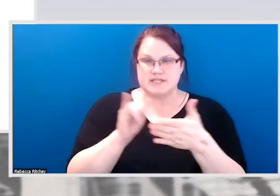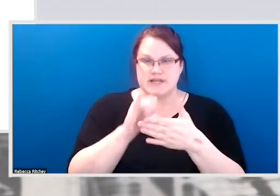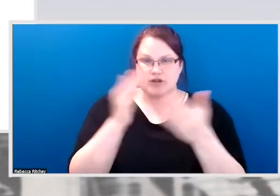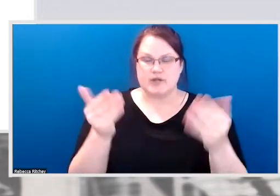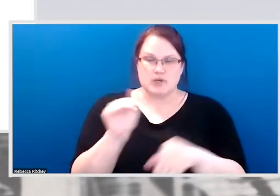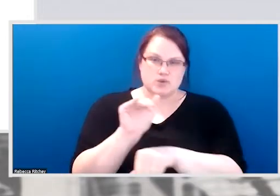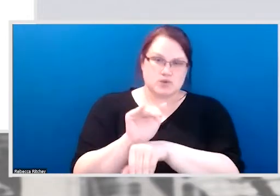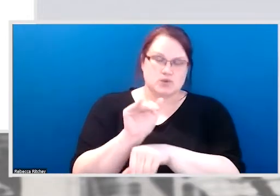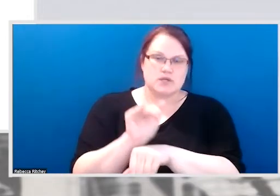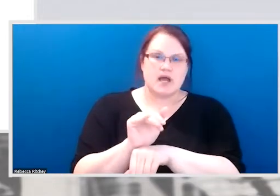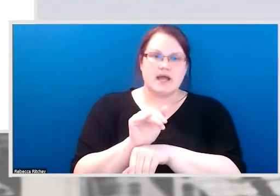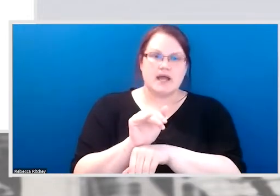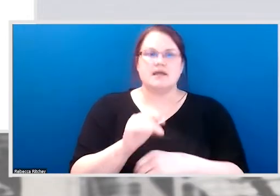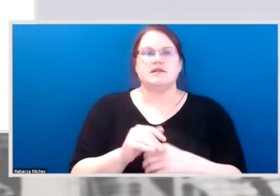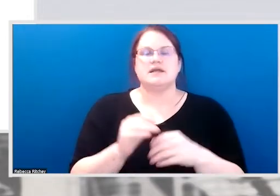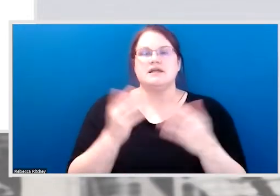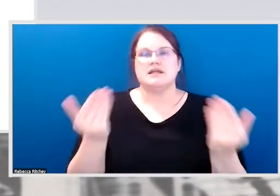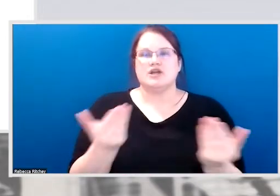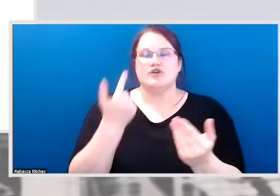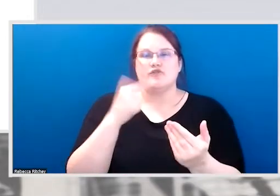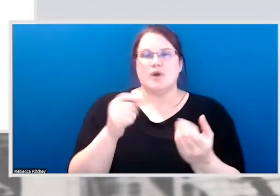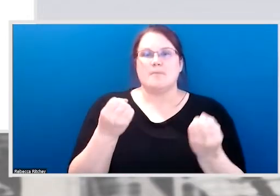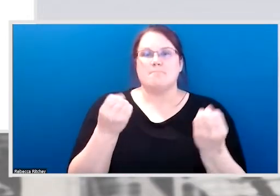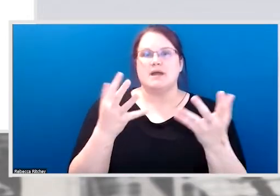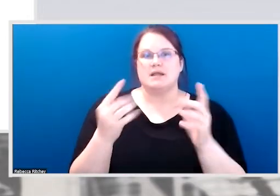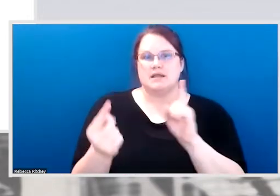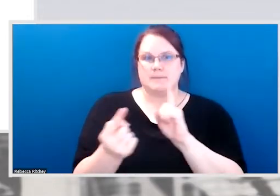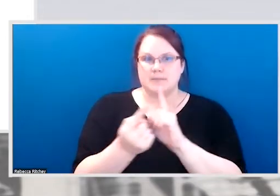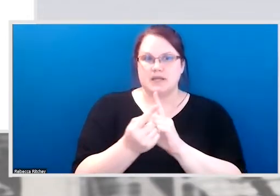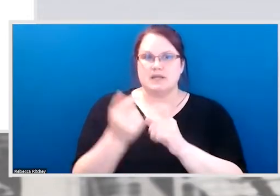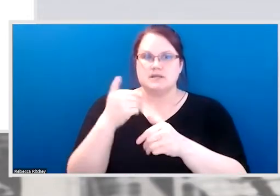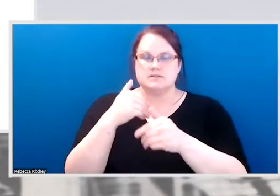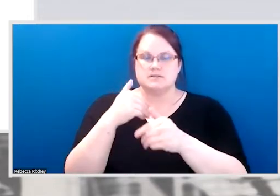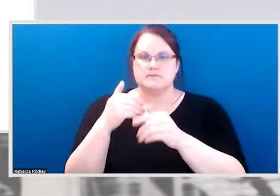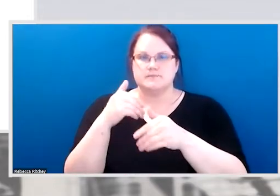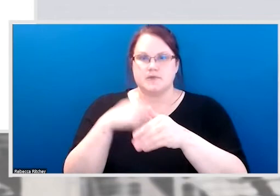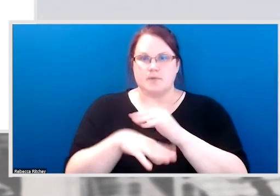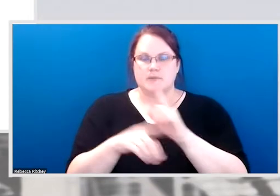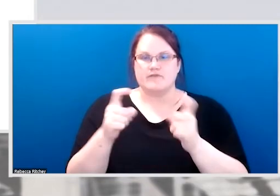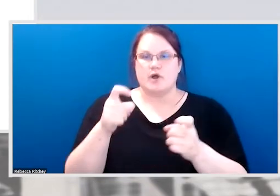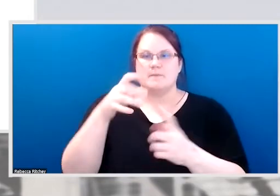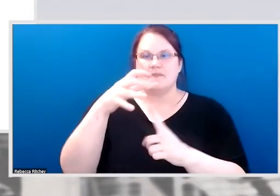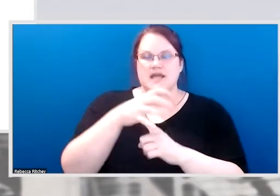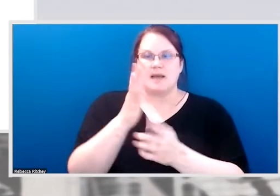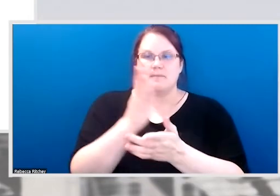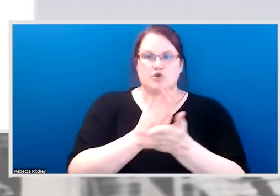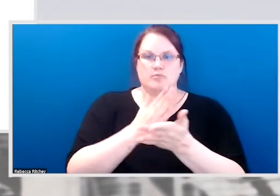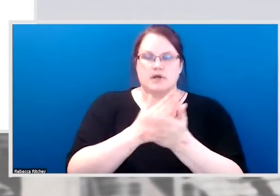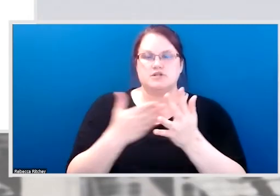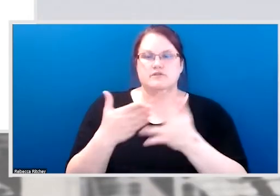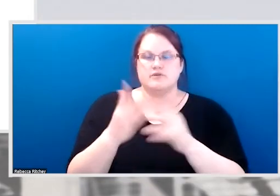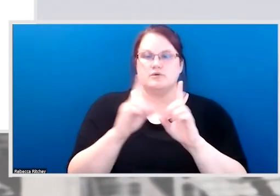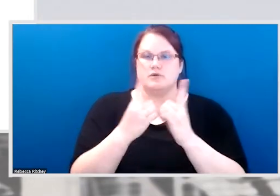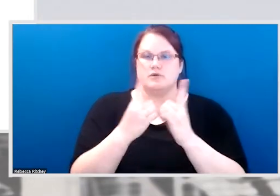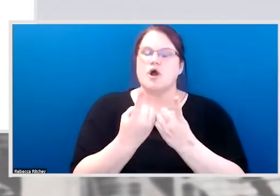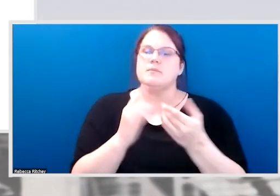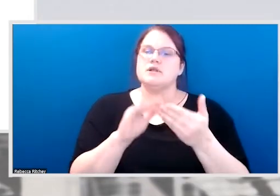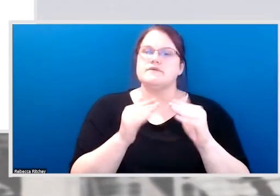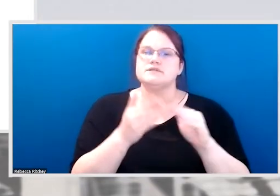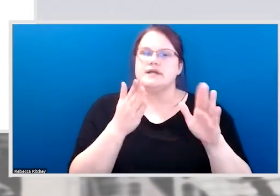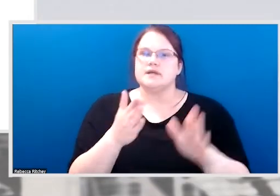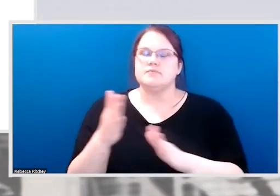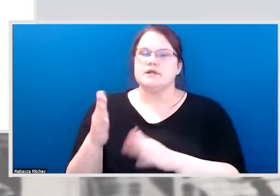tonight, and here is a number of our meetings, do come in from the capital budget through the Department of City Planning. In